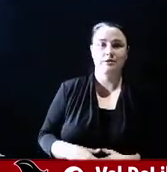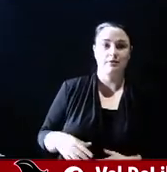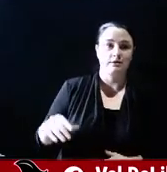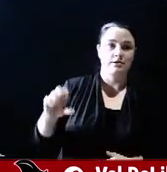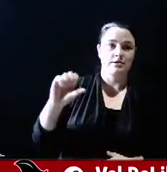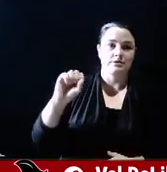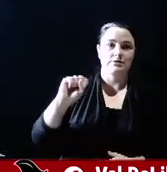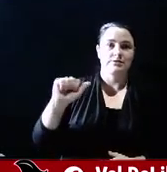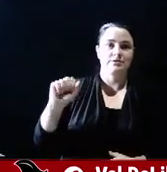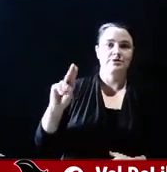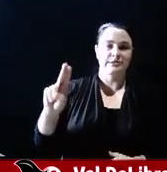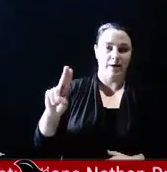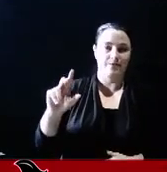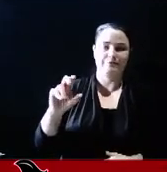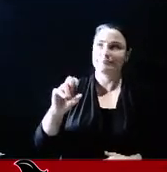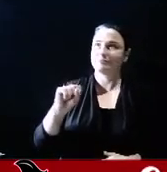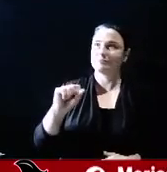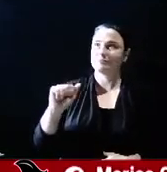Eleazar Gonzalez Jr.